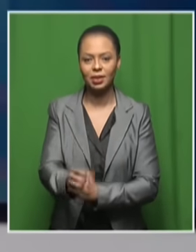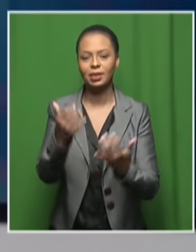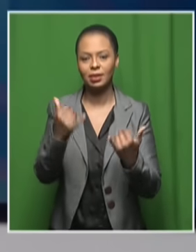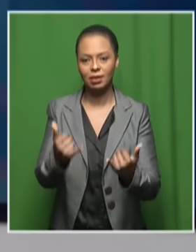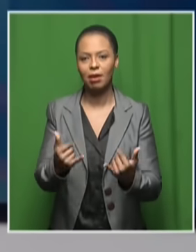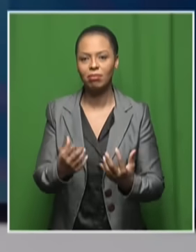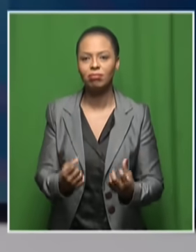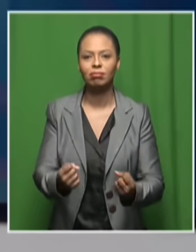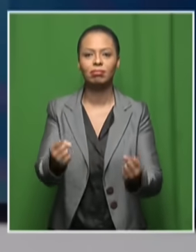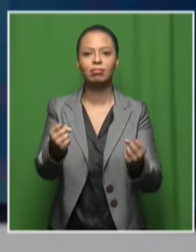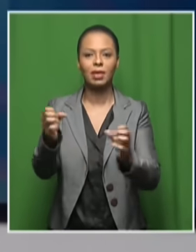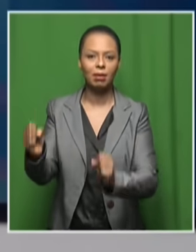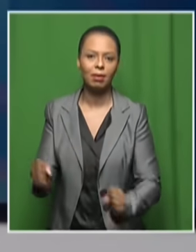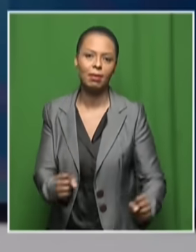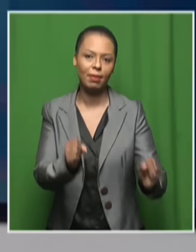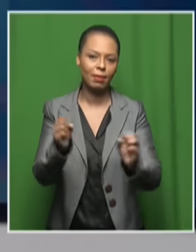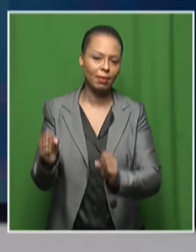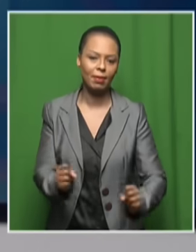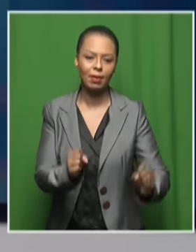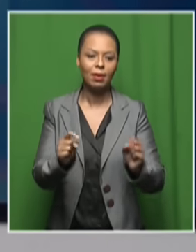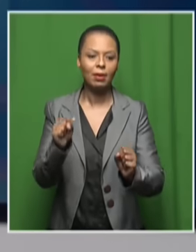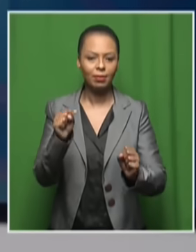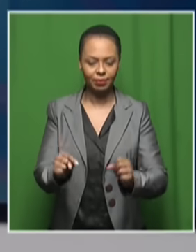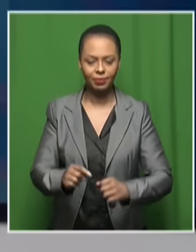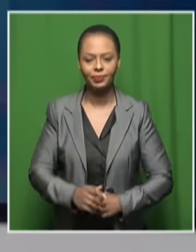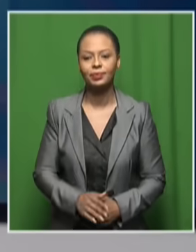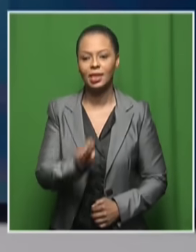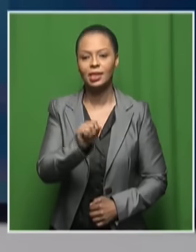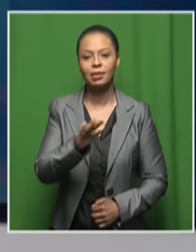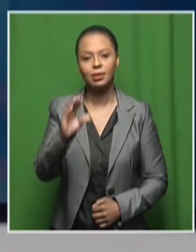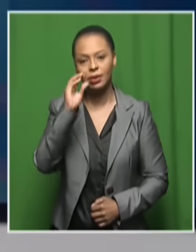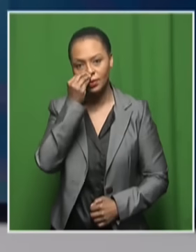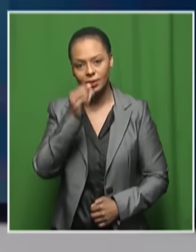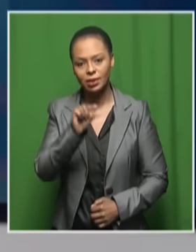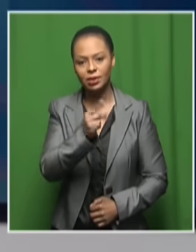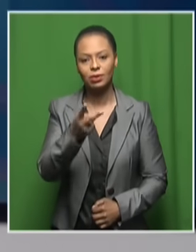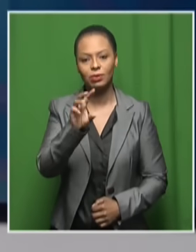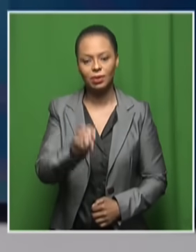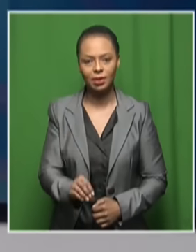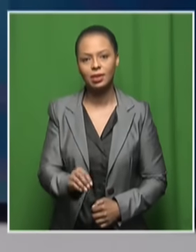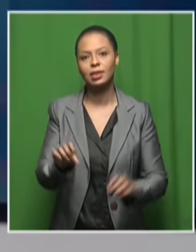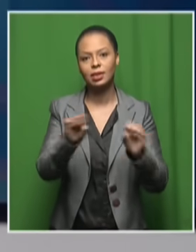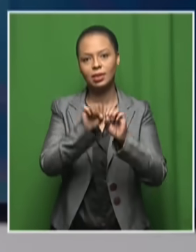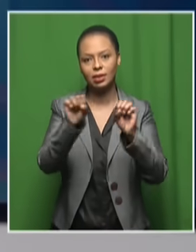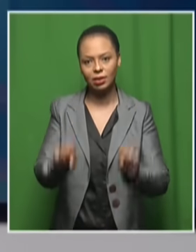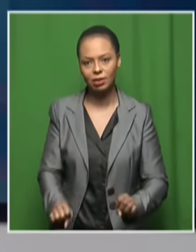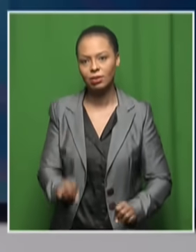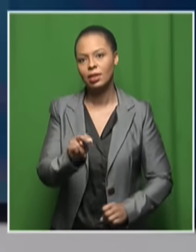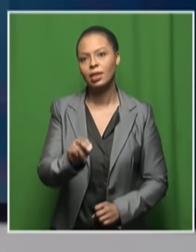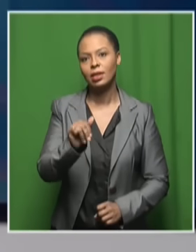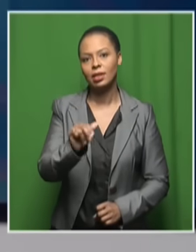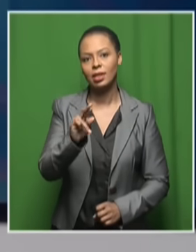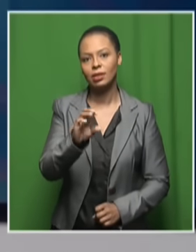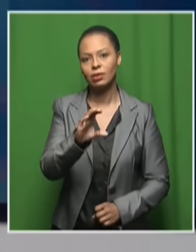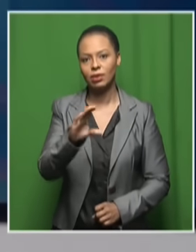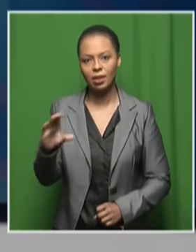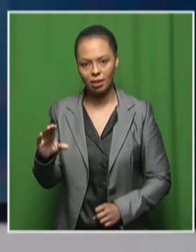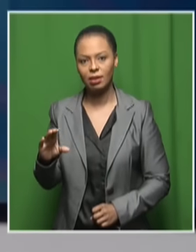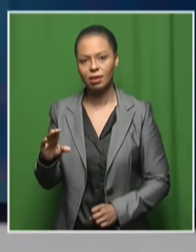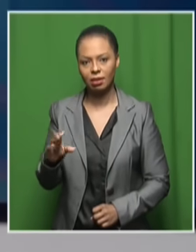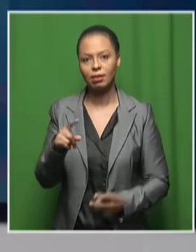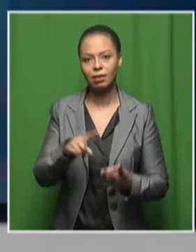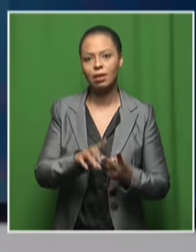panel discussion for you. SABC News G20 studios in Nasrec will be joined from there by Mzwandile Mbeje,